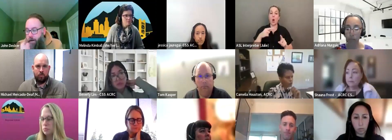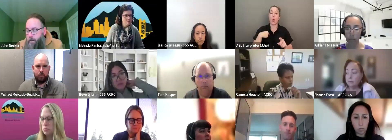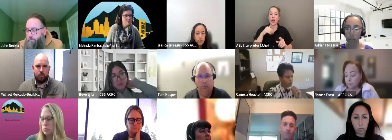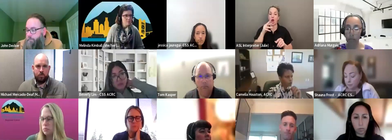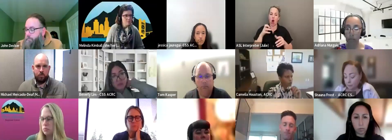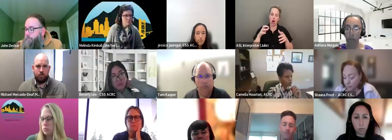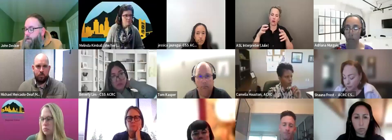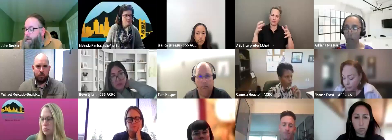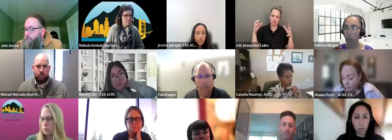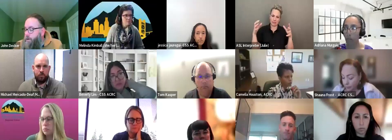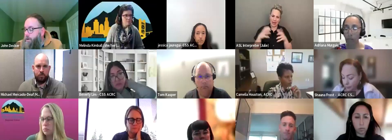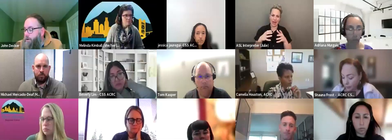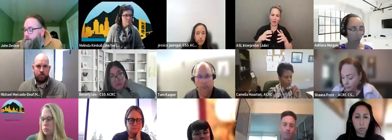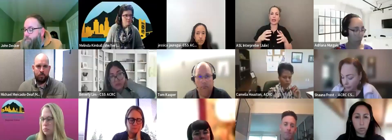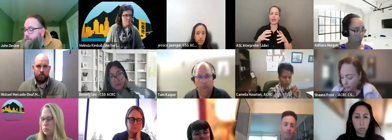gathering our